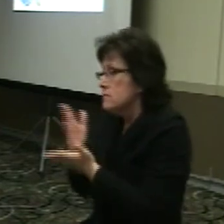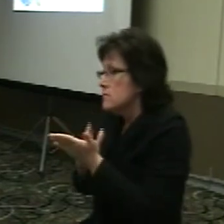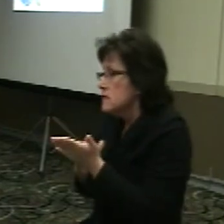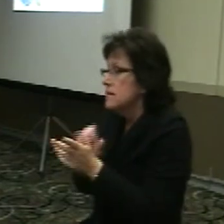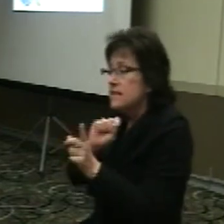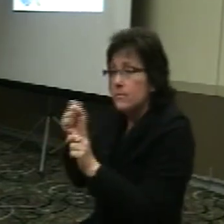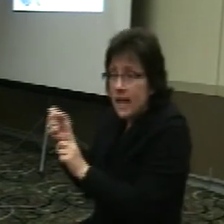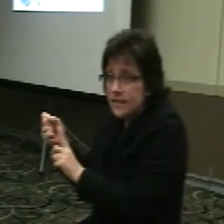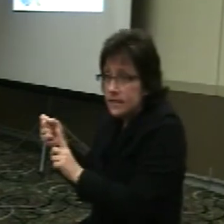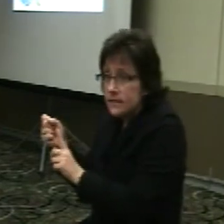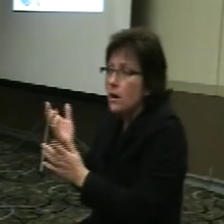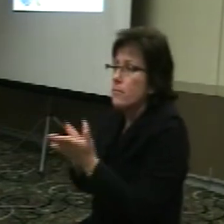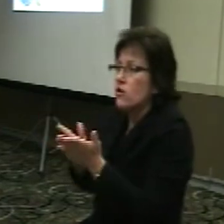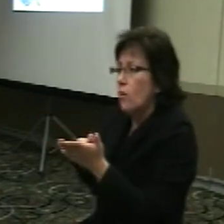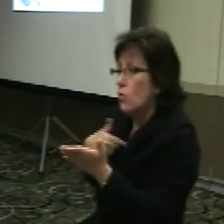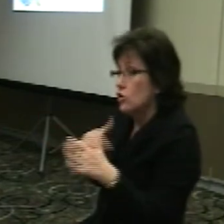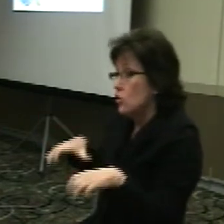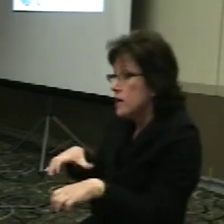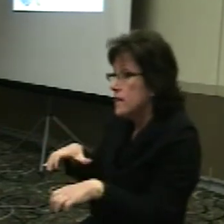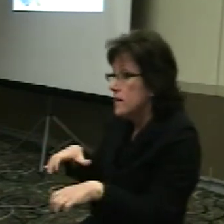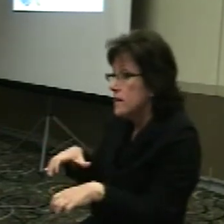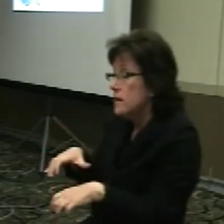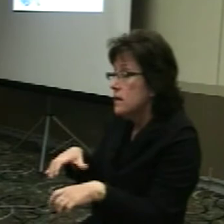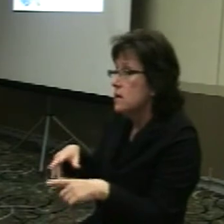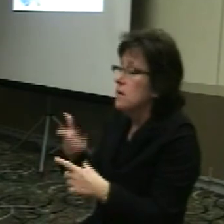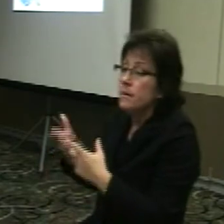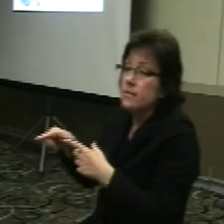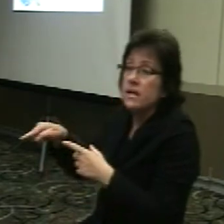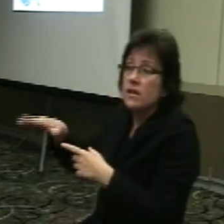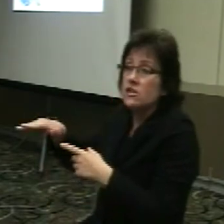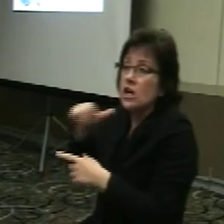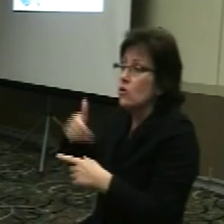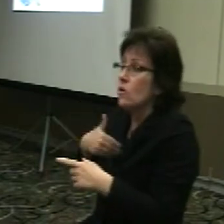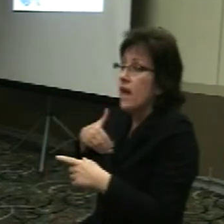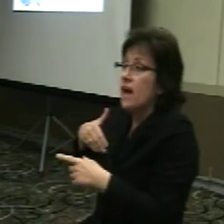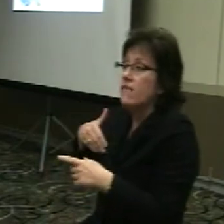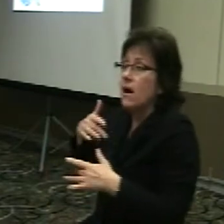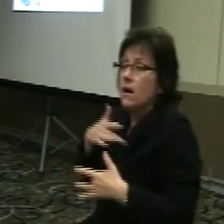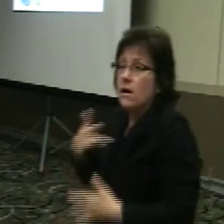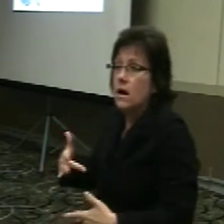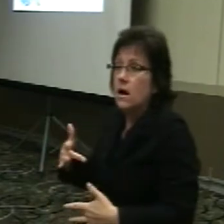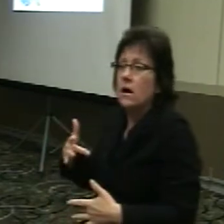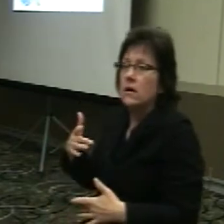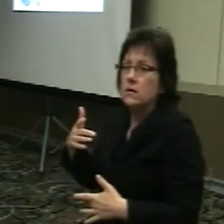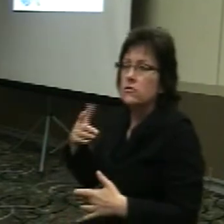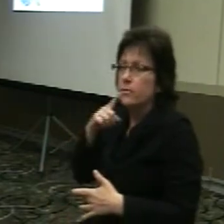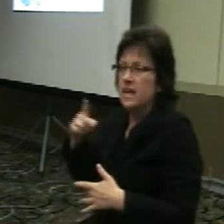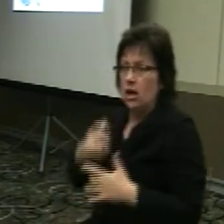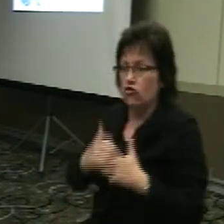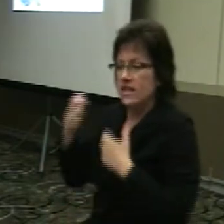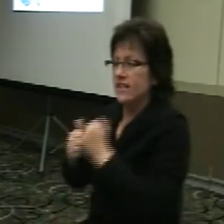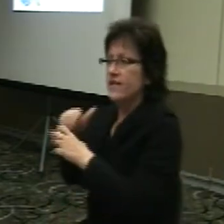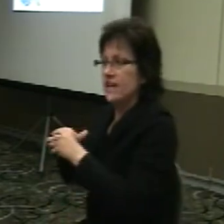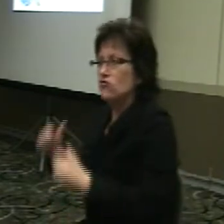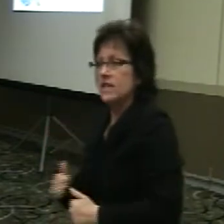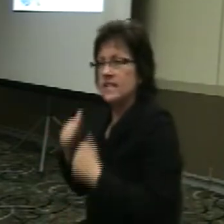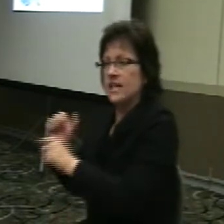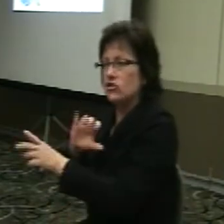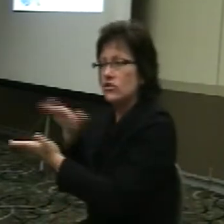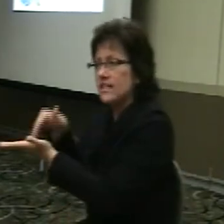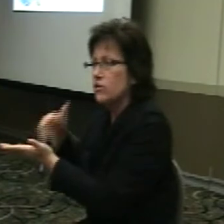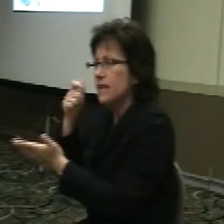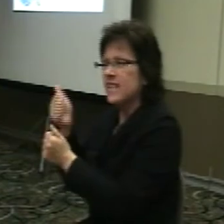of what we're doing is that, okay, because the child may not have had a pattern of being aggressive in the residential center because things could